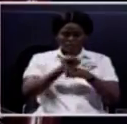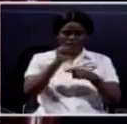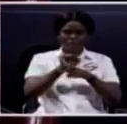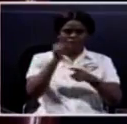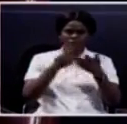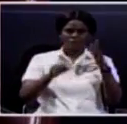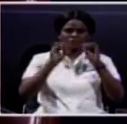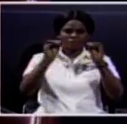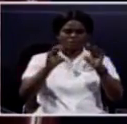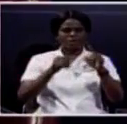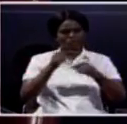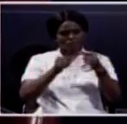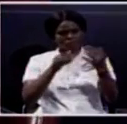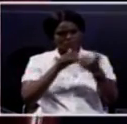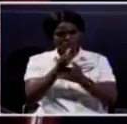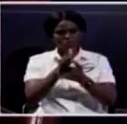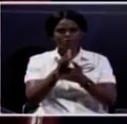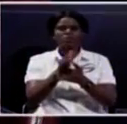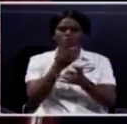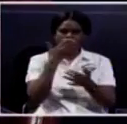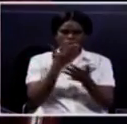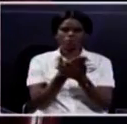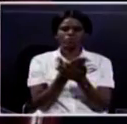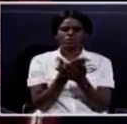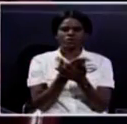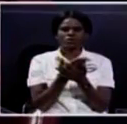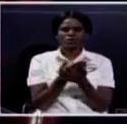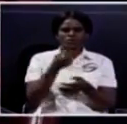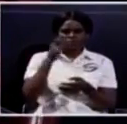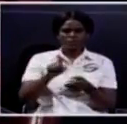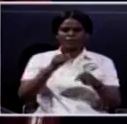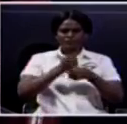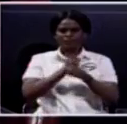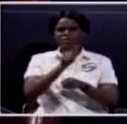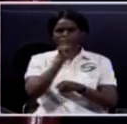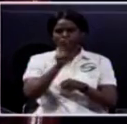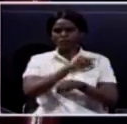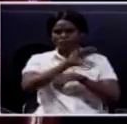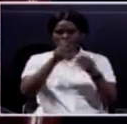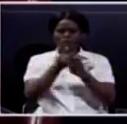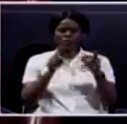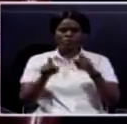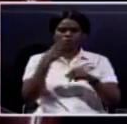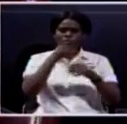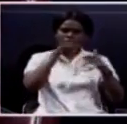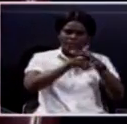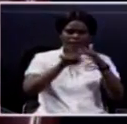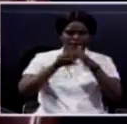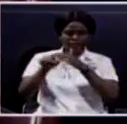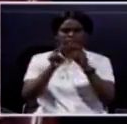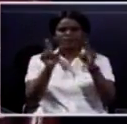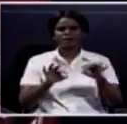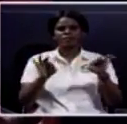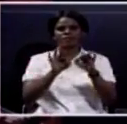our teachers go through is revisited. We must make sure that whoever is entering this noble